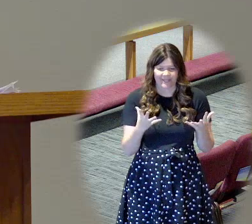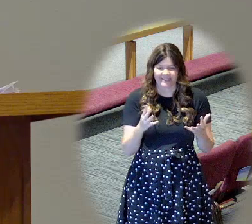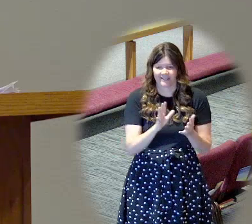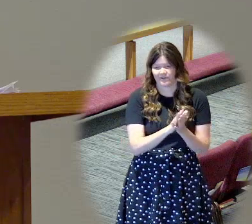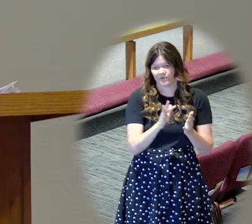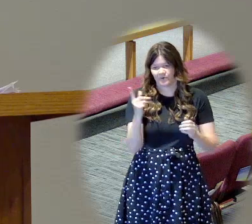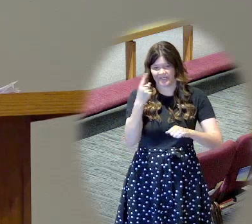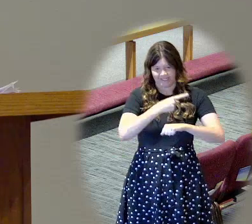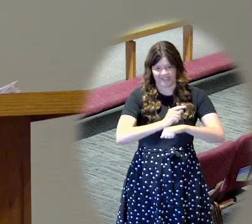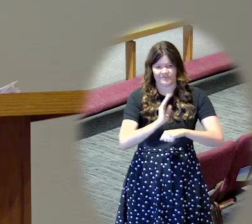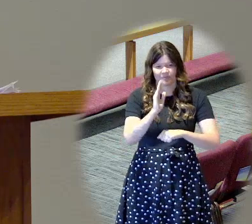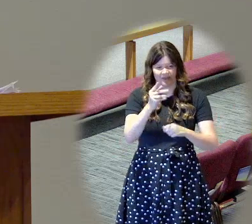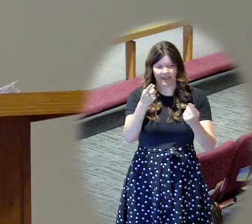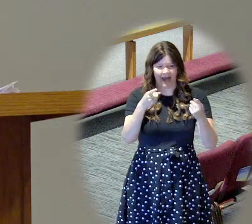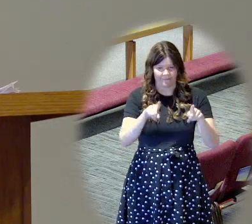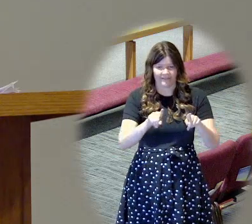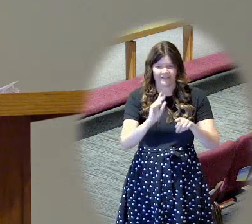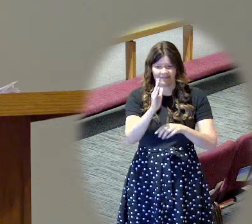come.